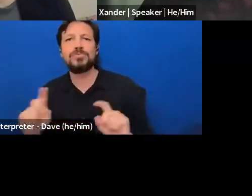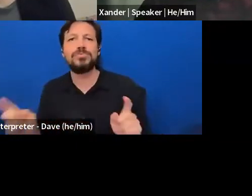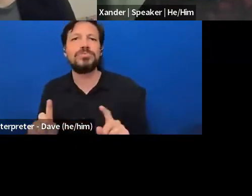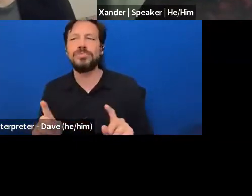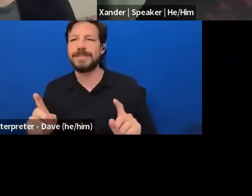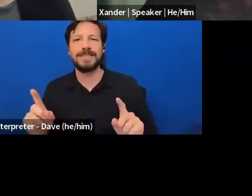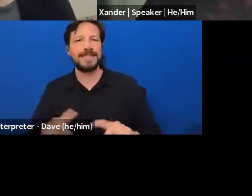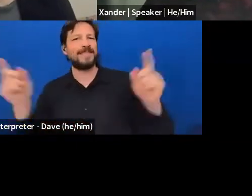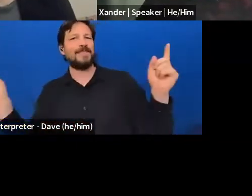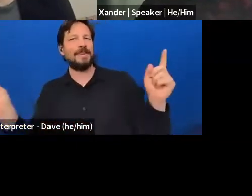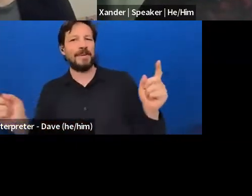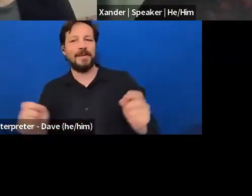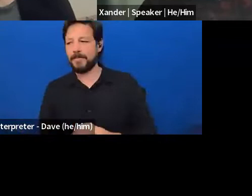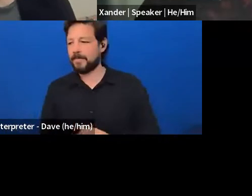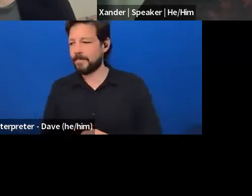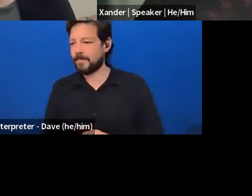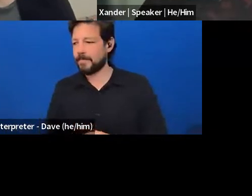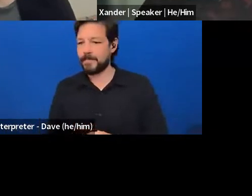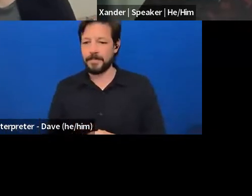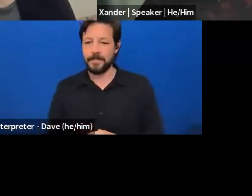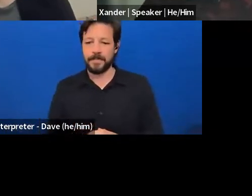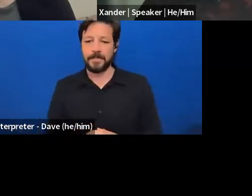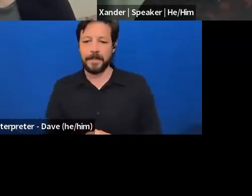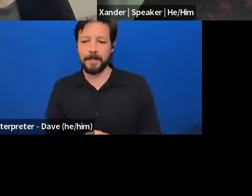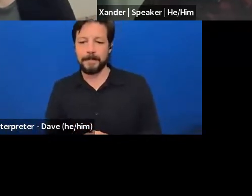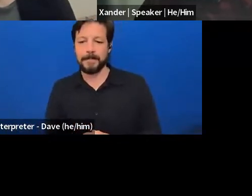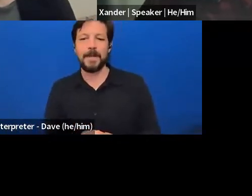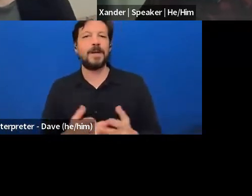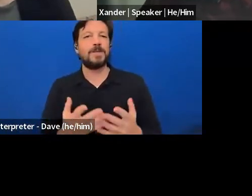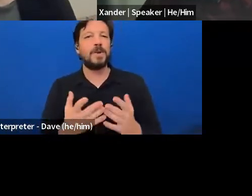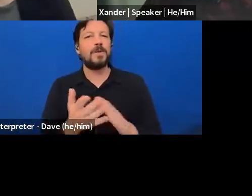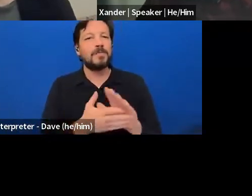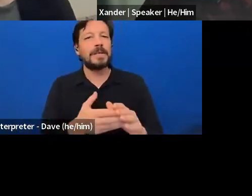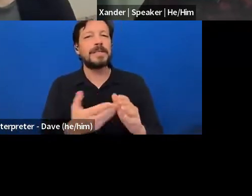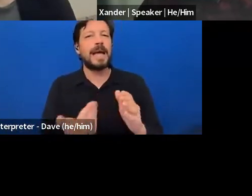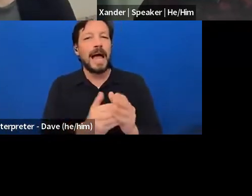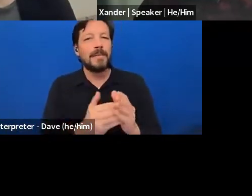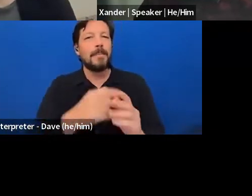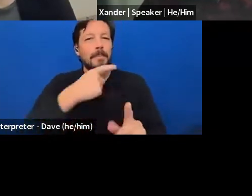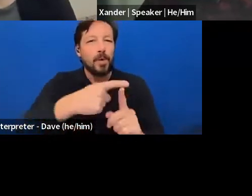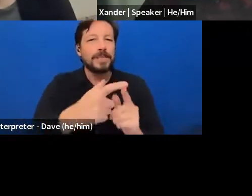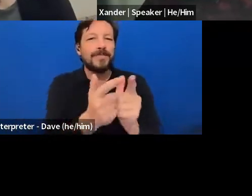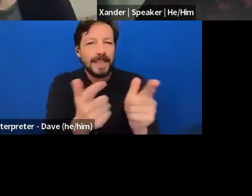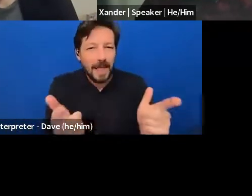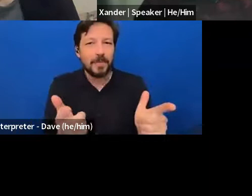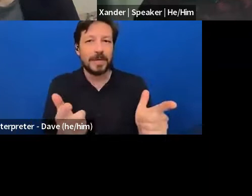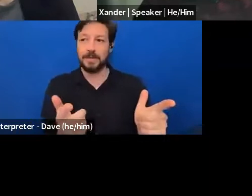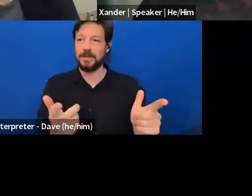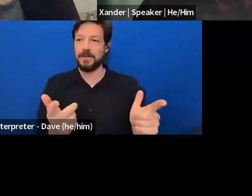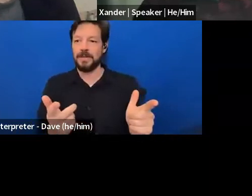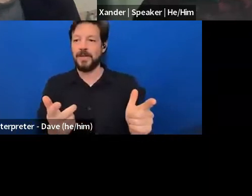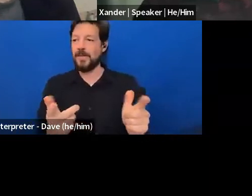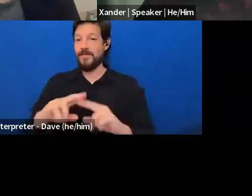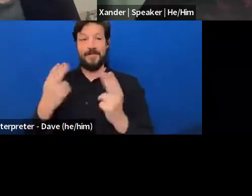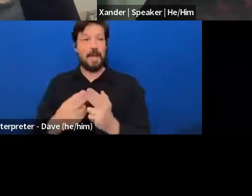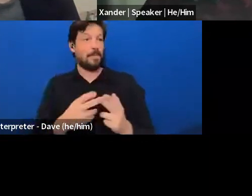think the right introduction can really set up a more meaningful and valuable conversation where the family's role as the advocate can lead to a